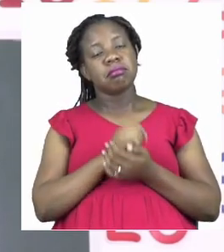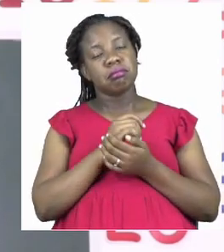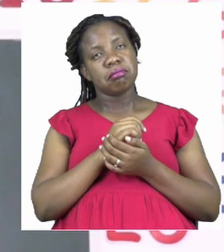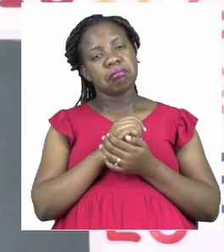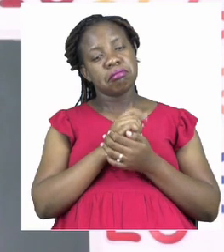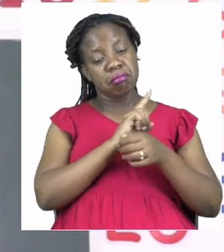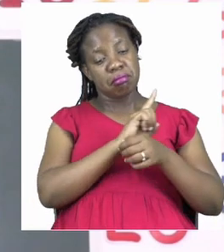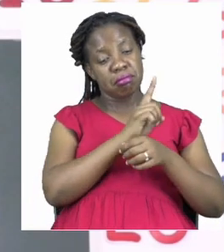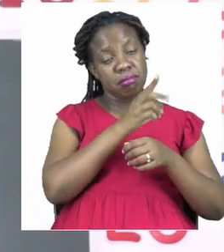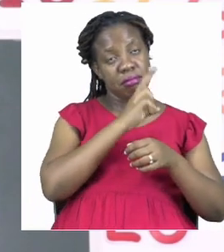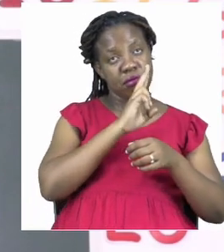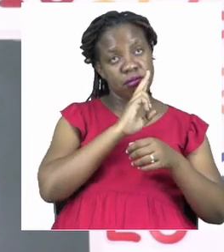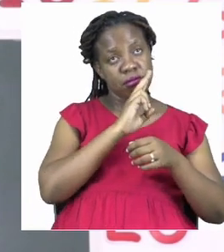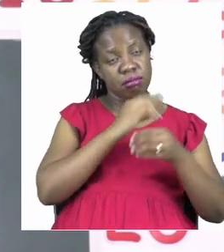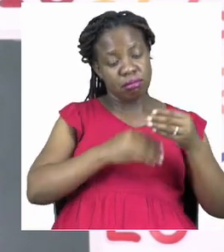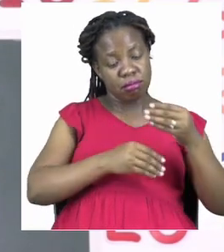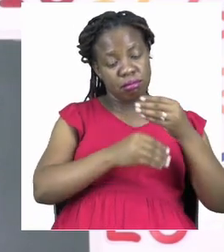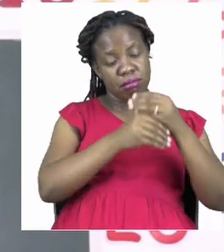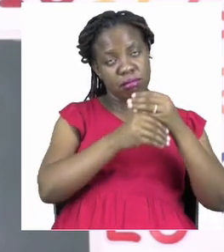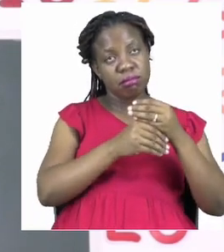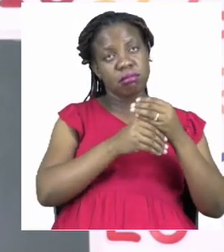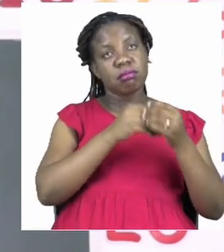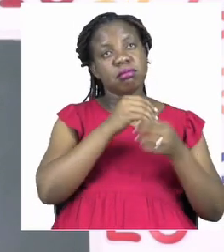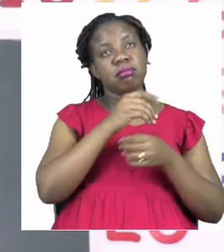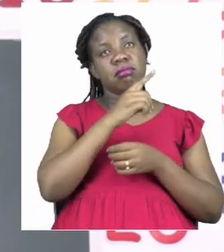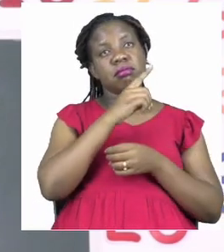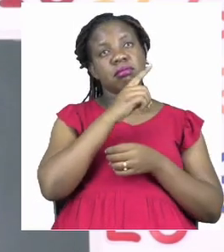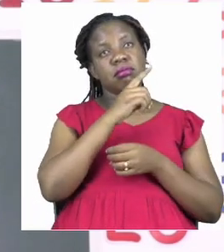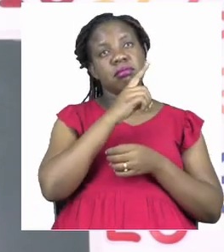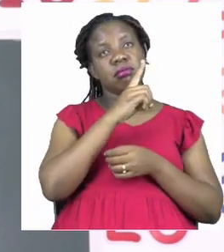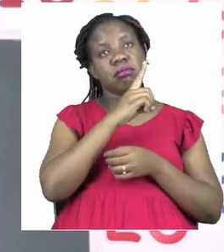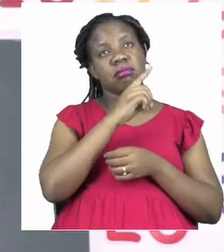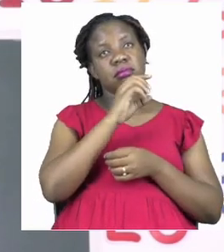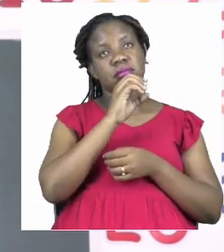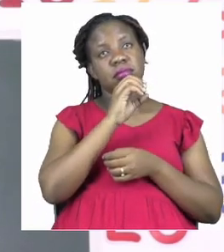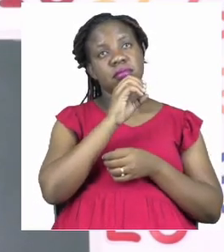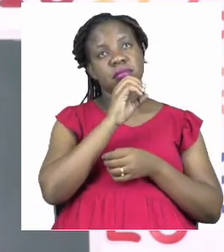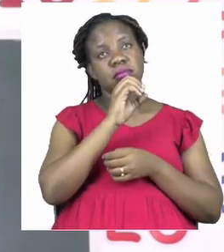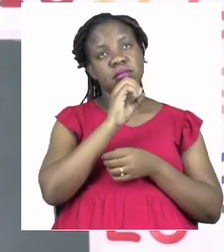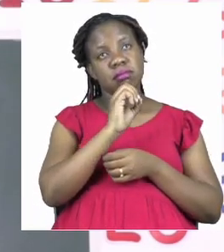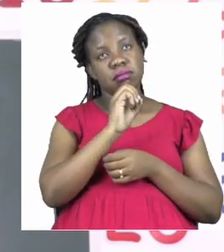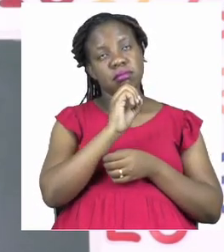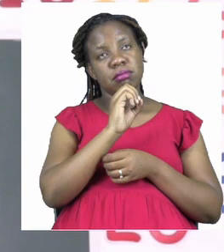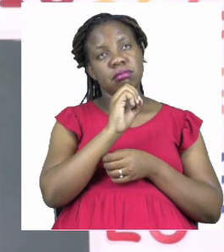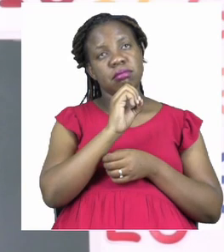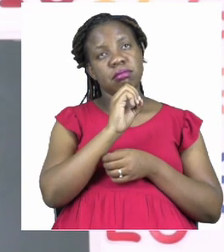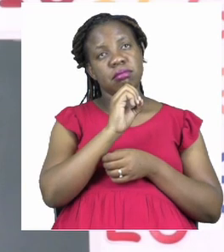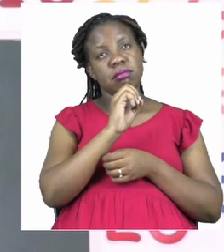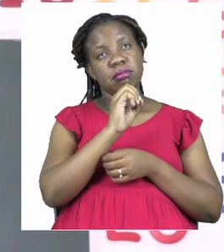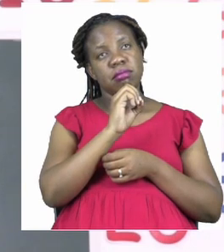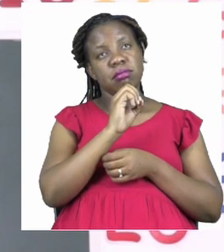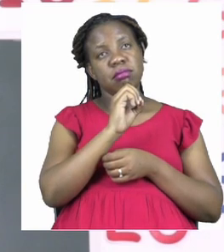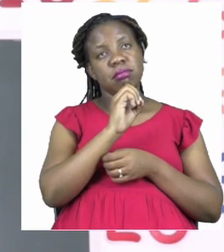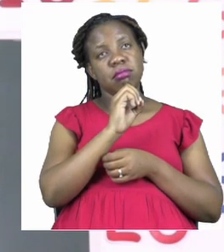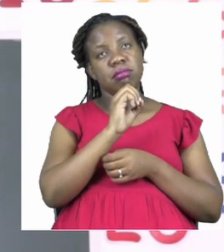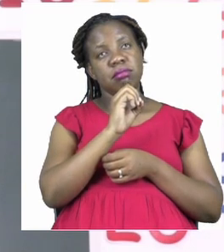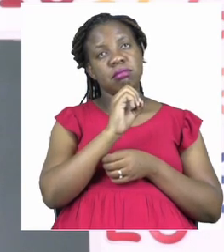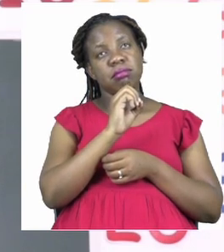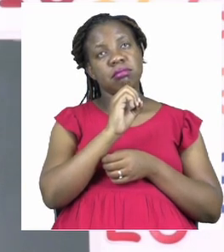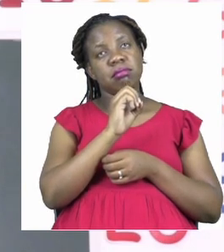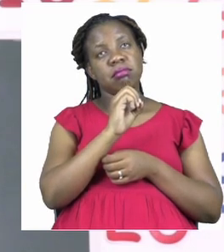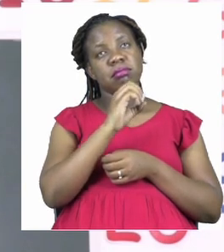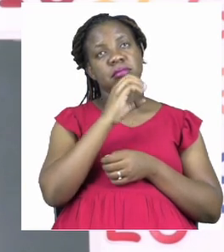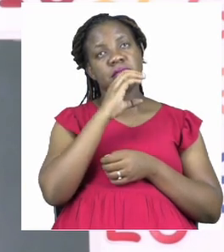10 cents to the 15 cents. 5 plus 0